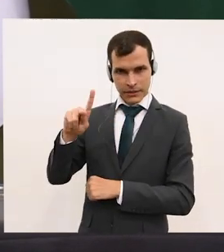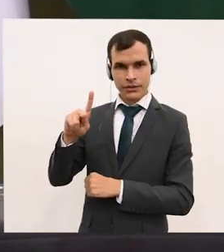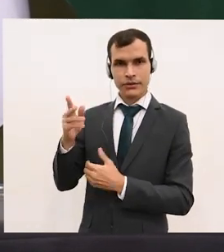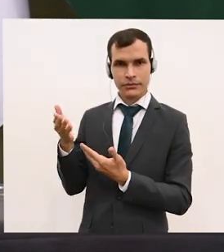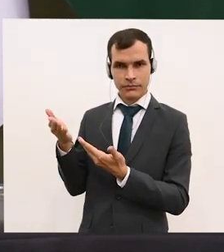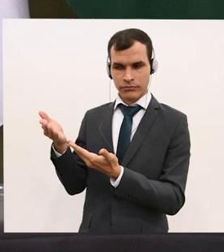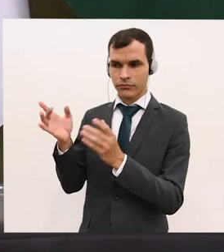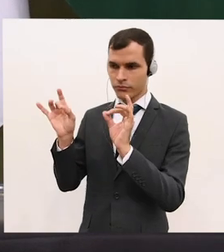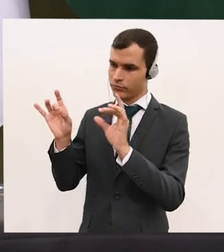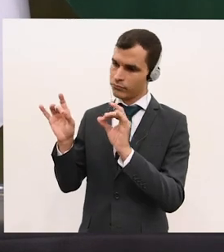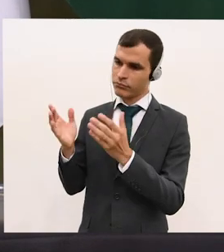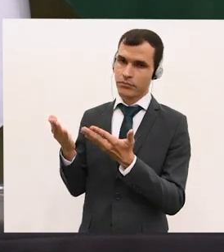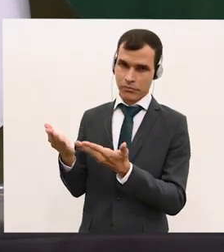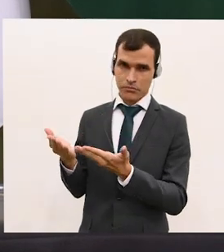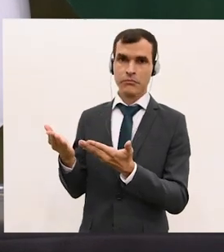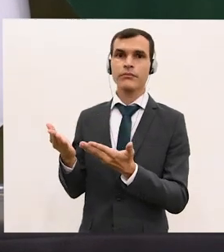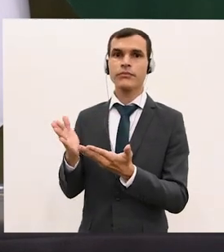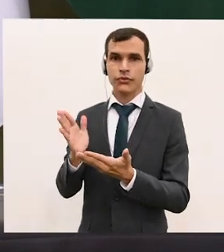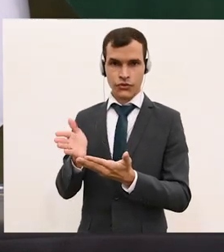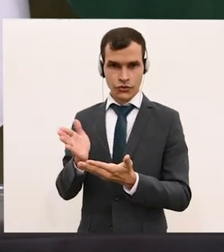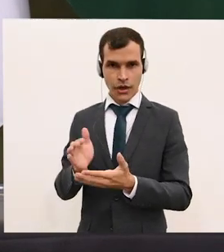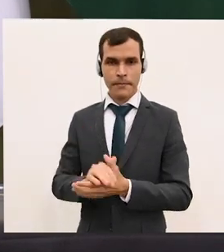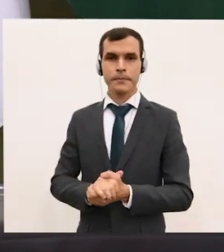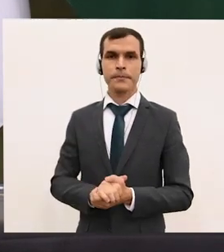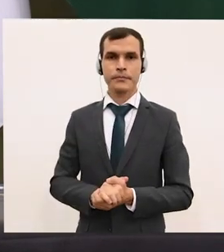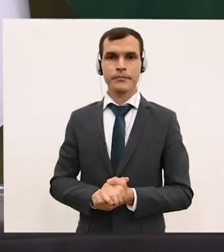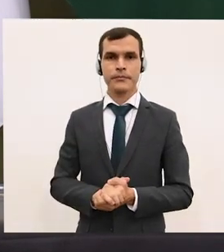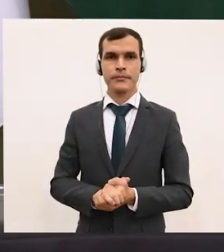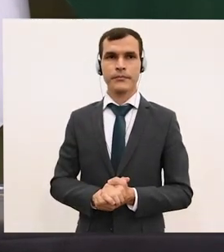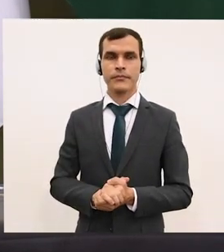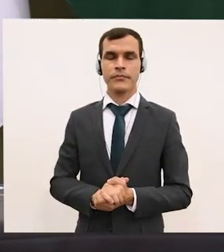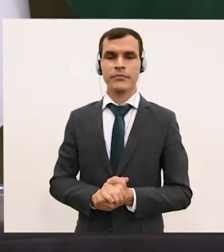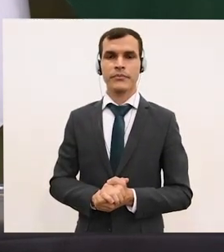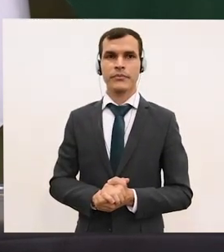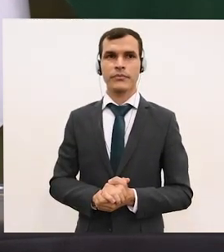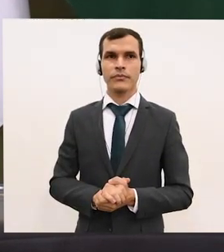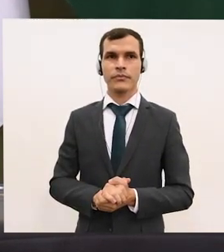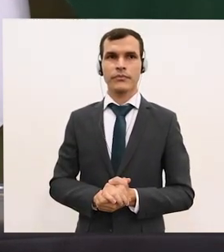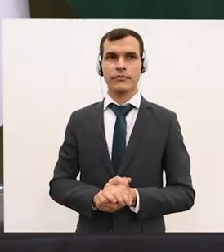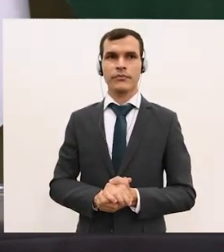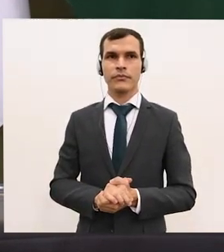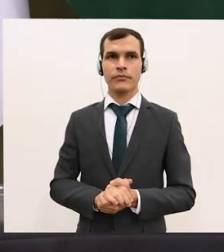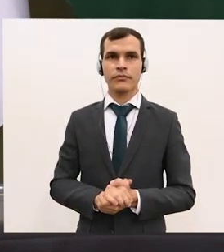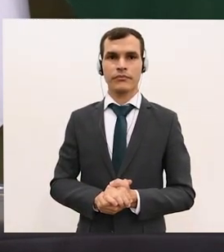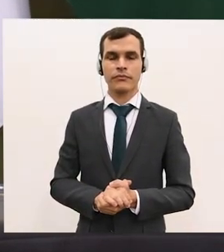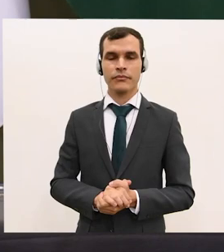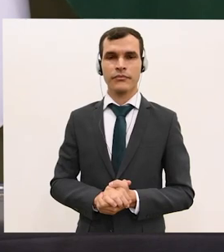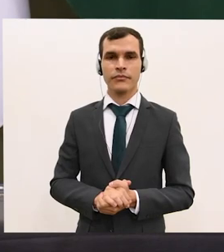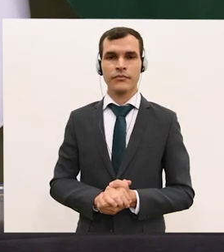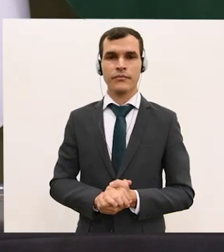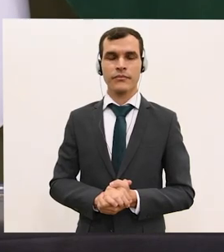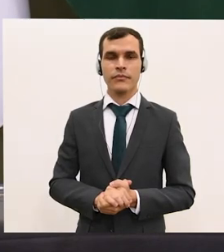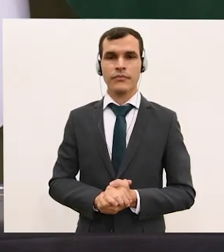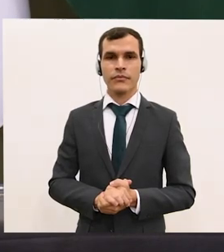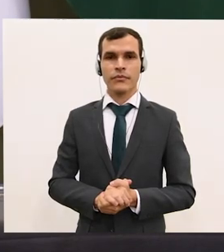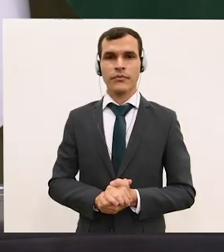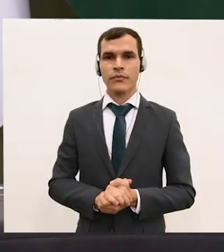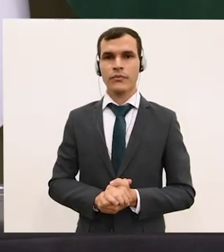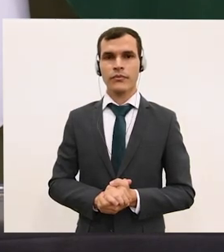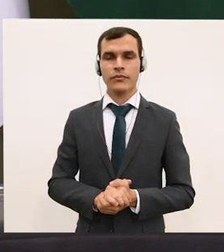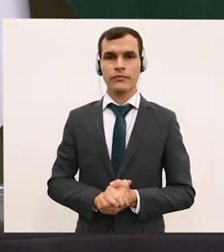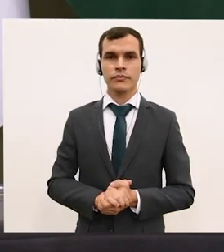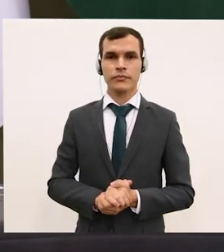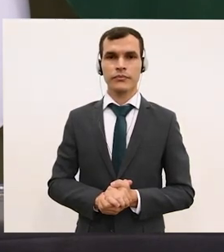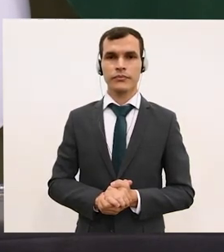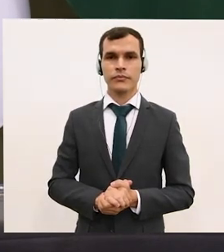the Agriculture, Parliamentary Agricultural Front. I think that's what it is. at